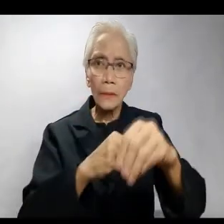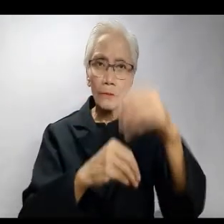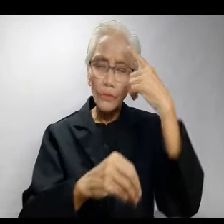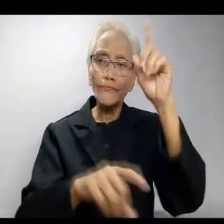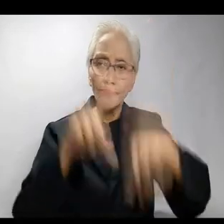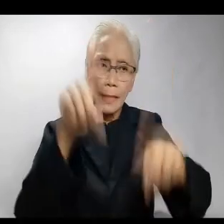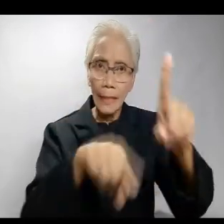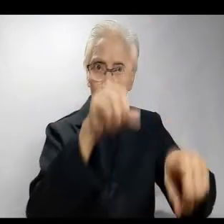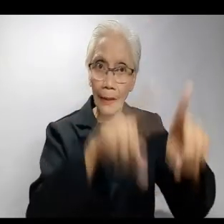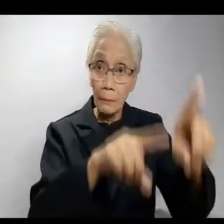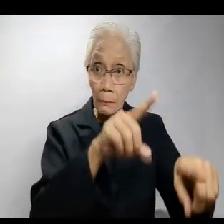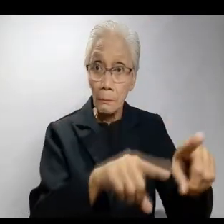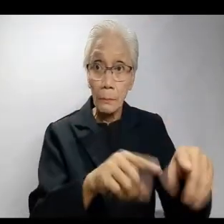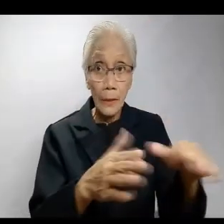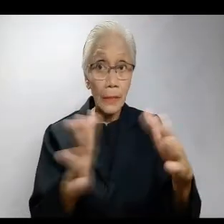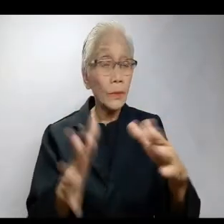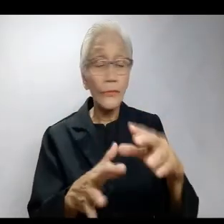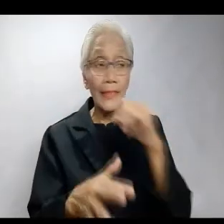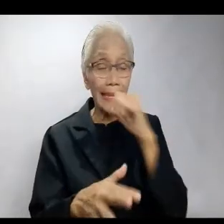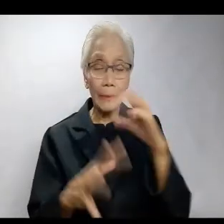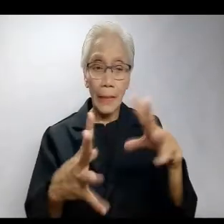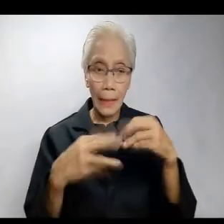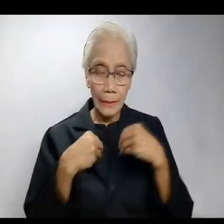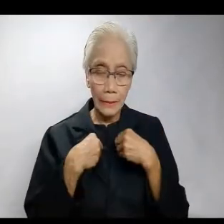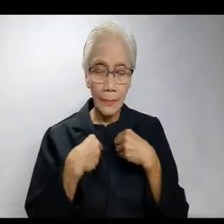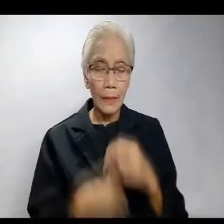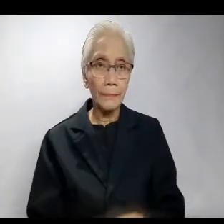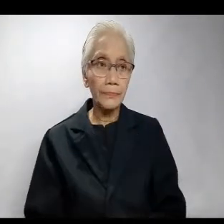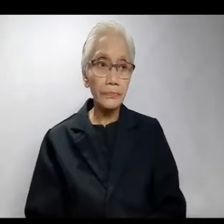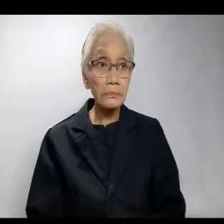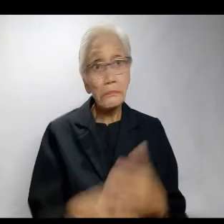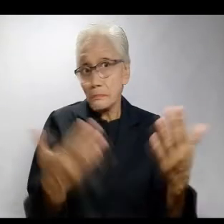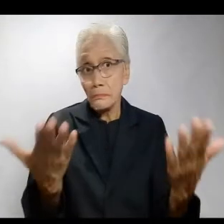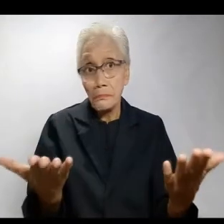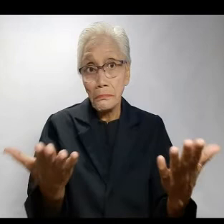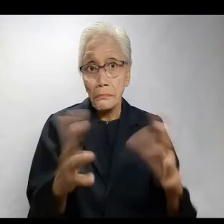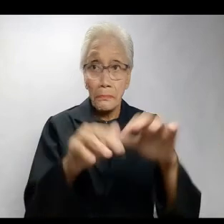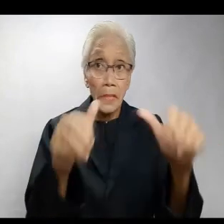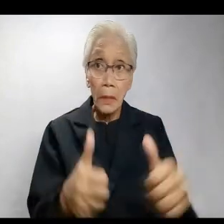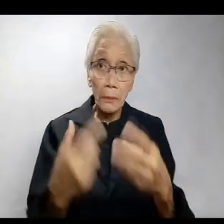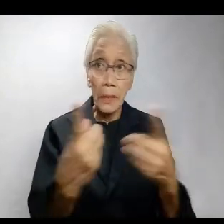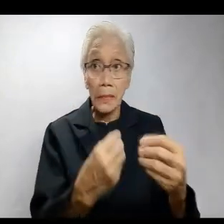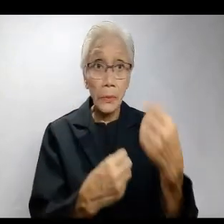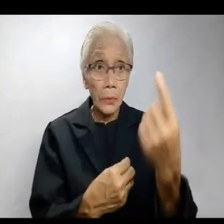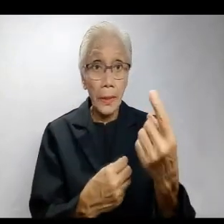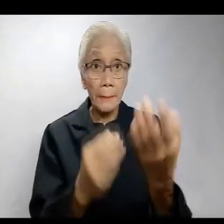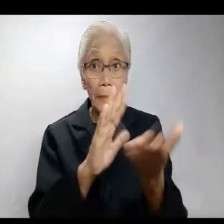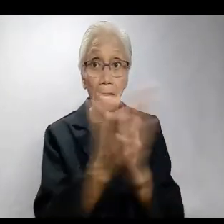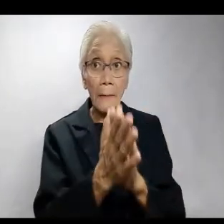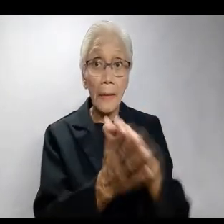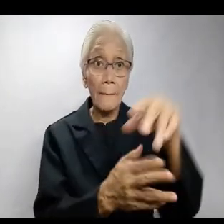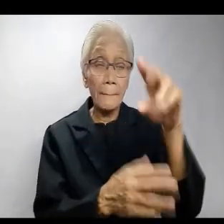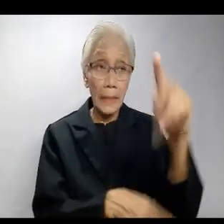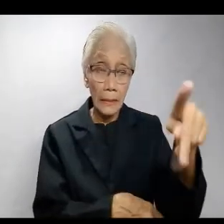compensate for varying degrees of non-acceptance. So, how does one become a